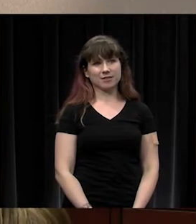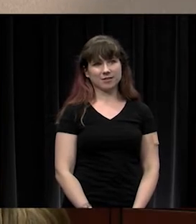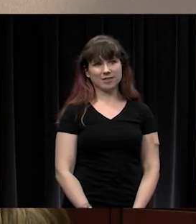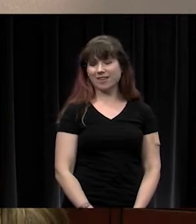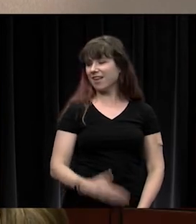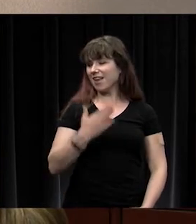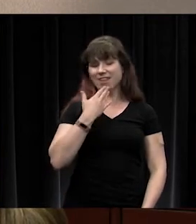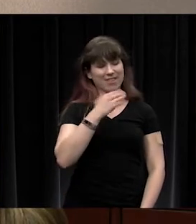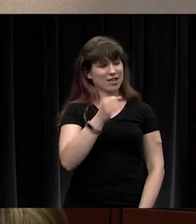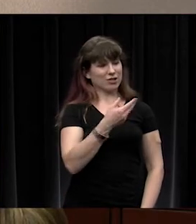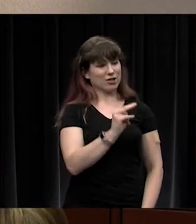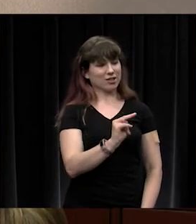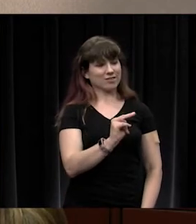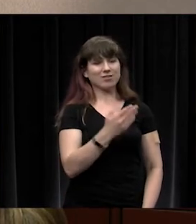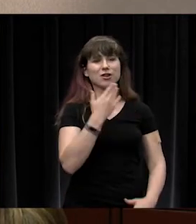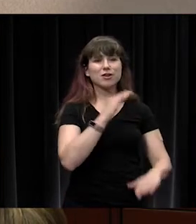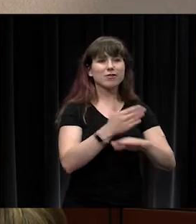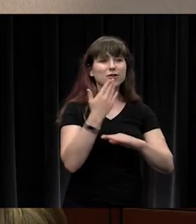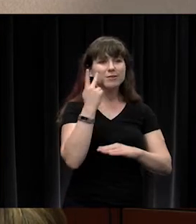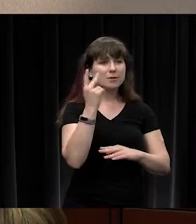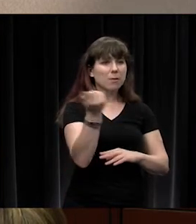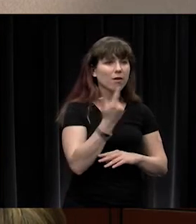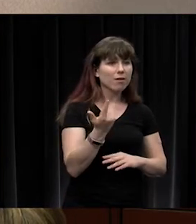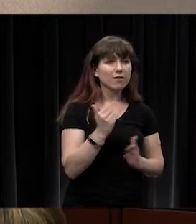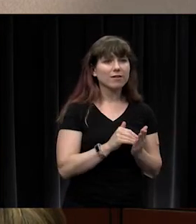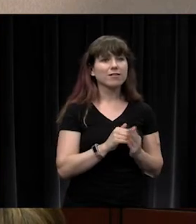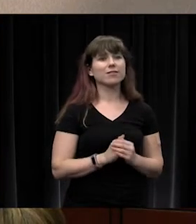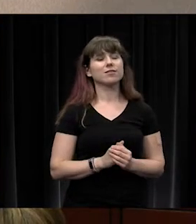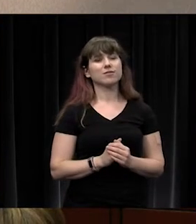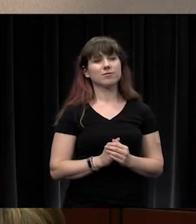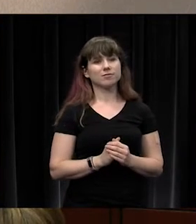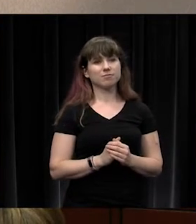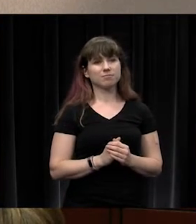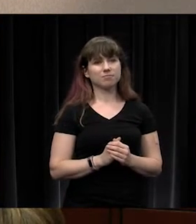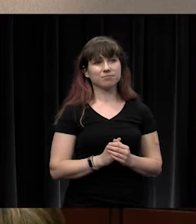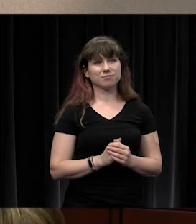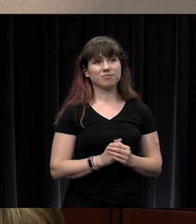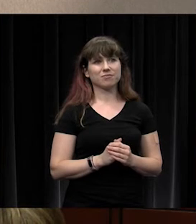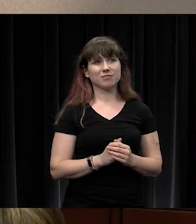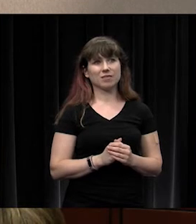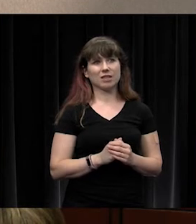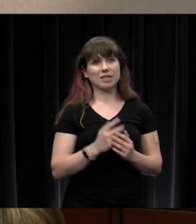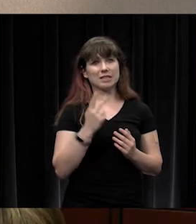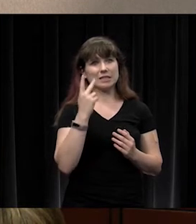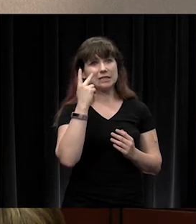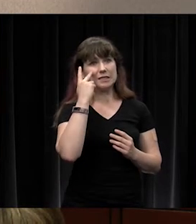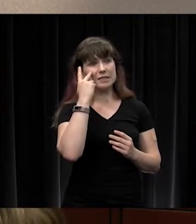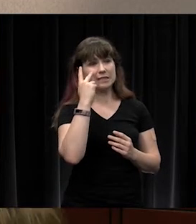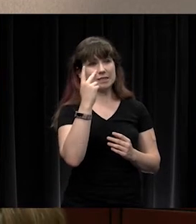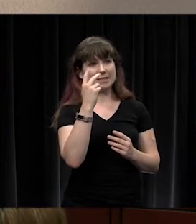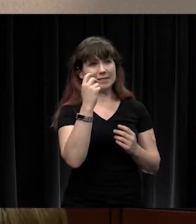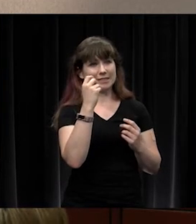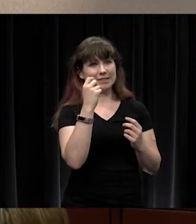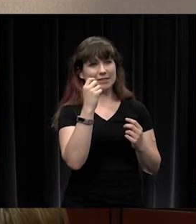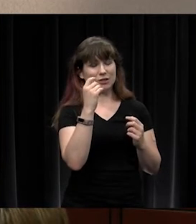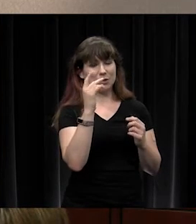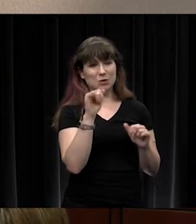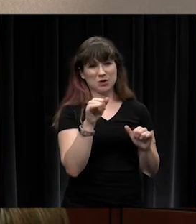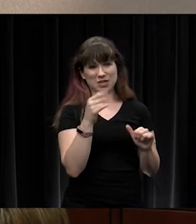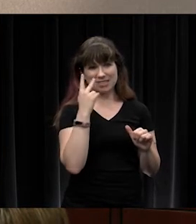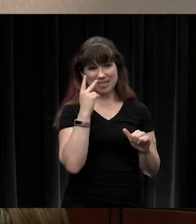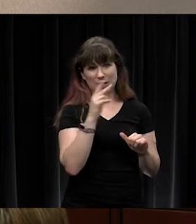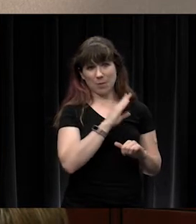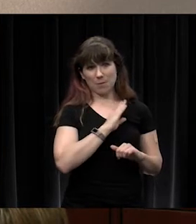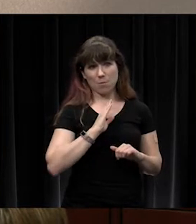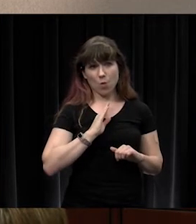Thanks, Sean. Good evening. Good to see everybody again. As you can tell, there's a lot of moving pieces from probably skimming and reading the board agenda.